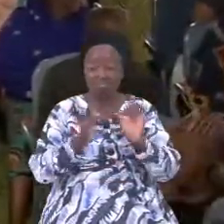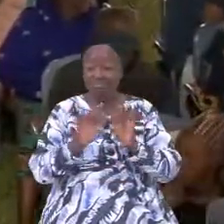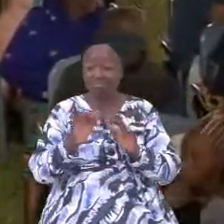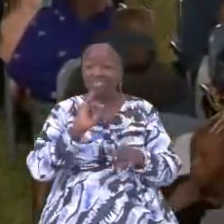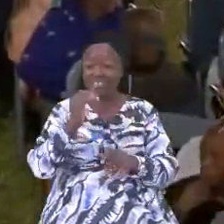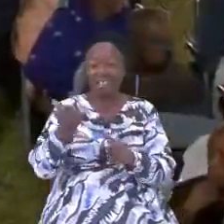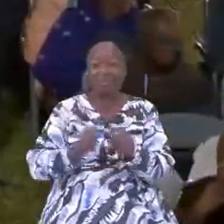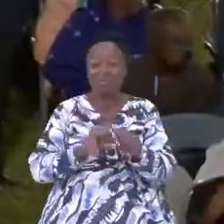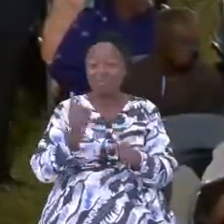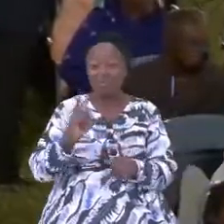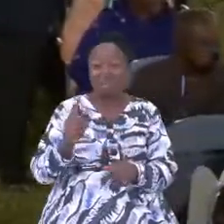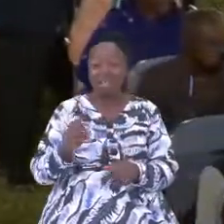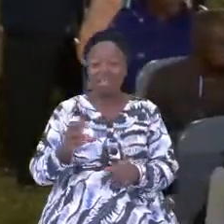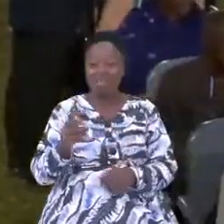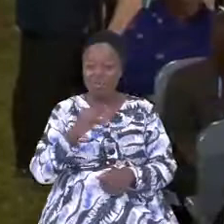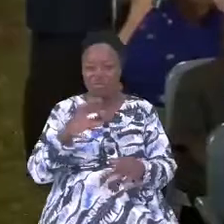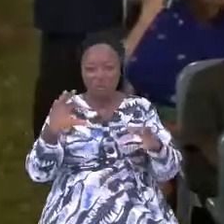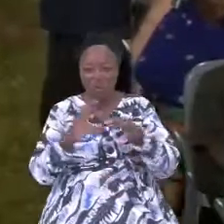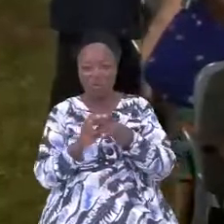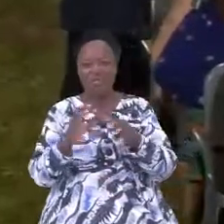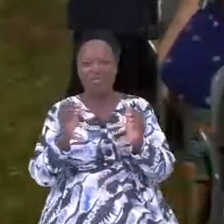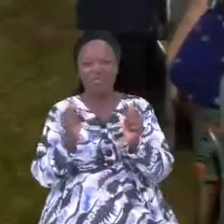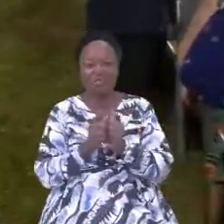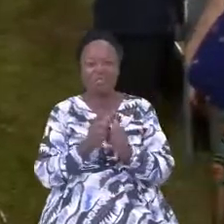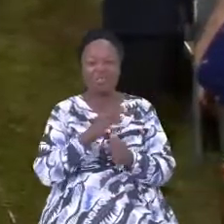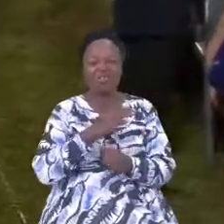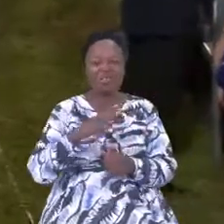You will connect with Christ.